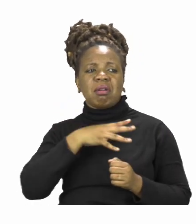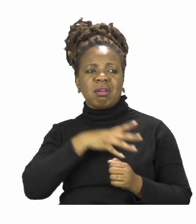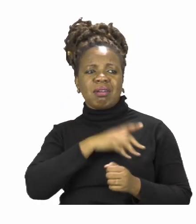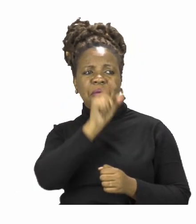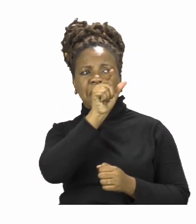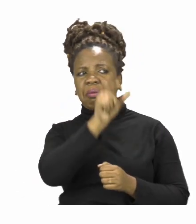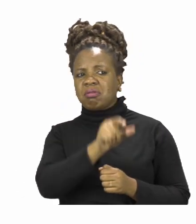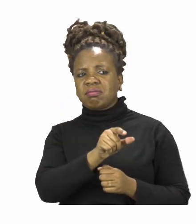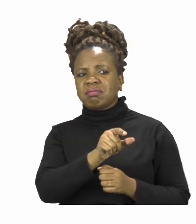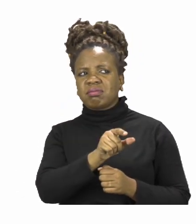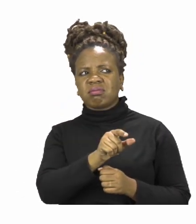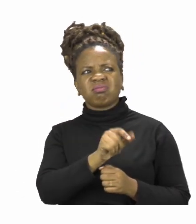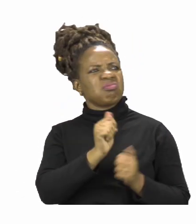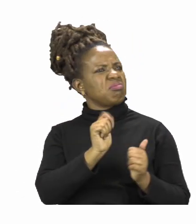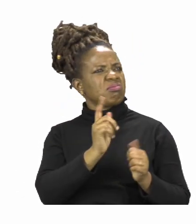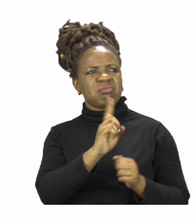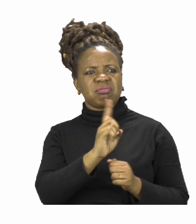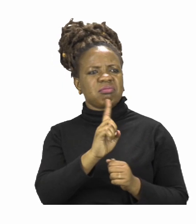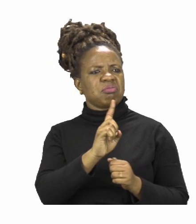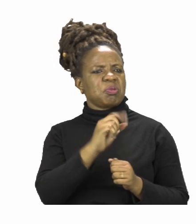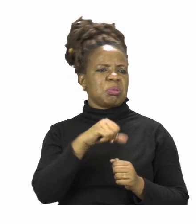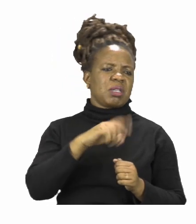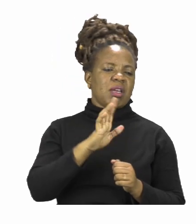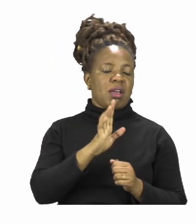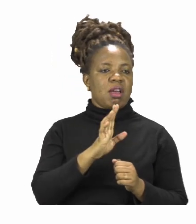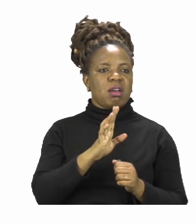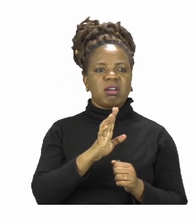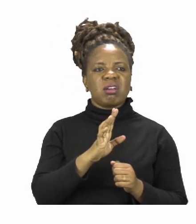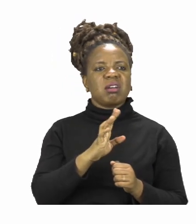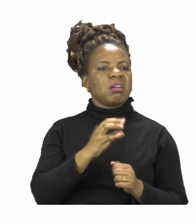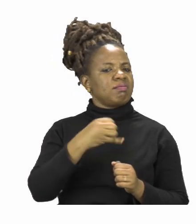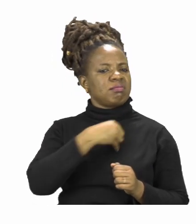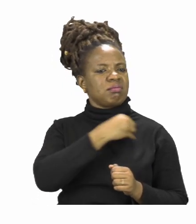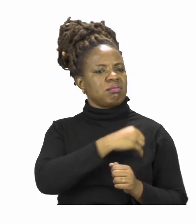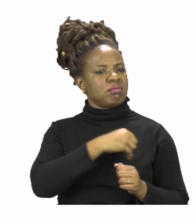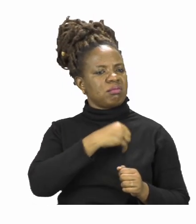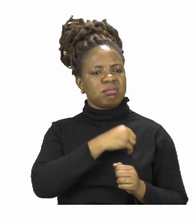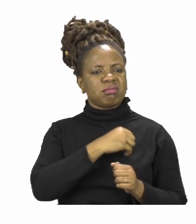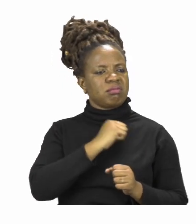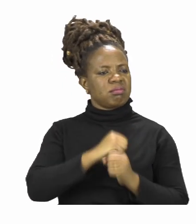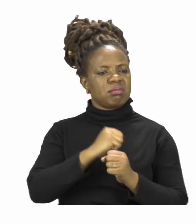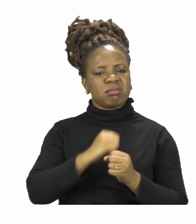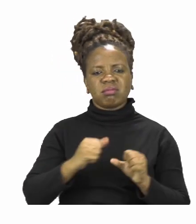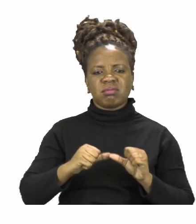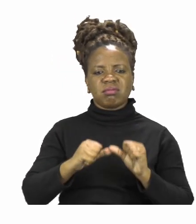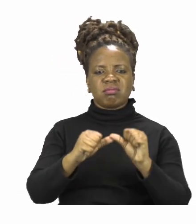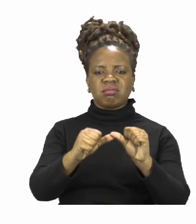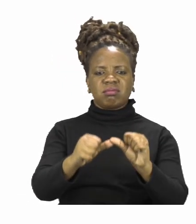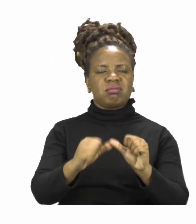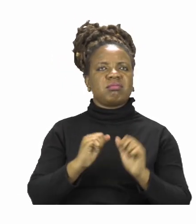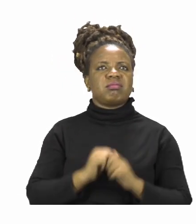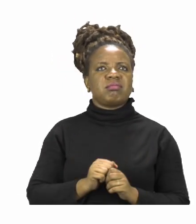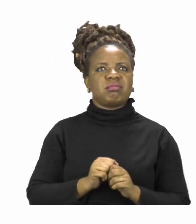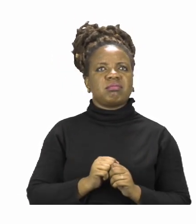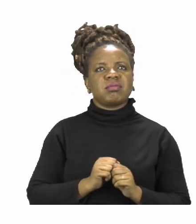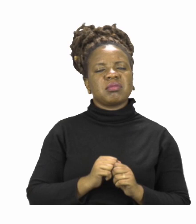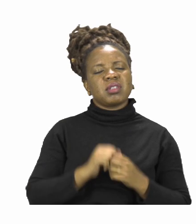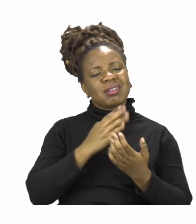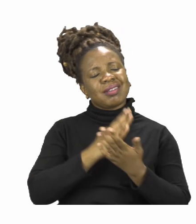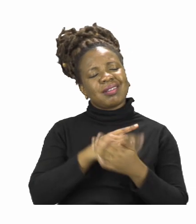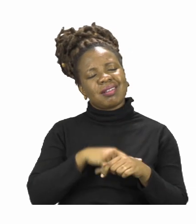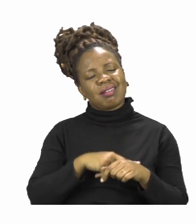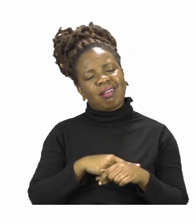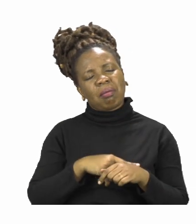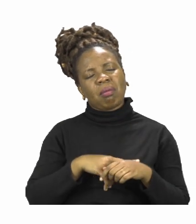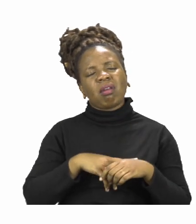look ill and live normal lives. Sometimes I feel a bit tired, but